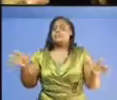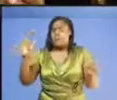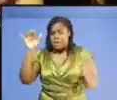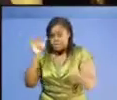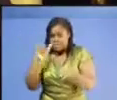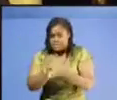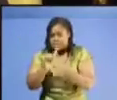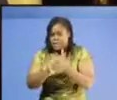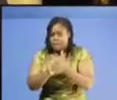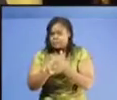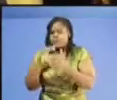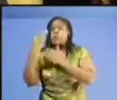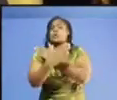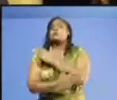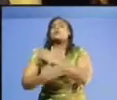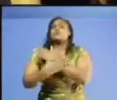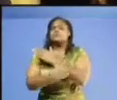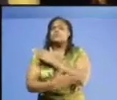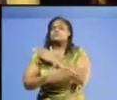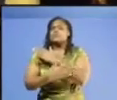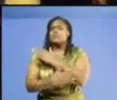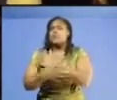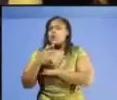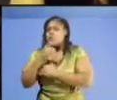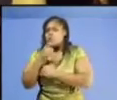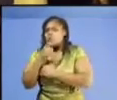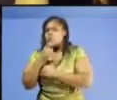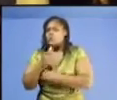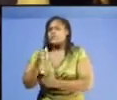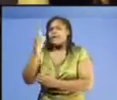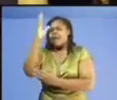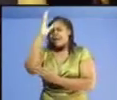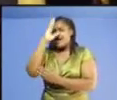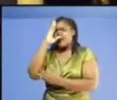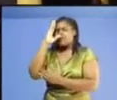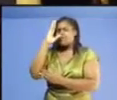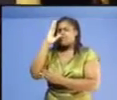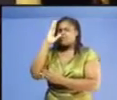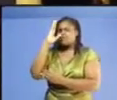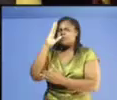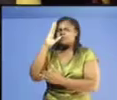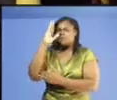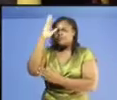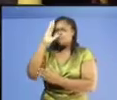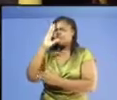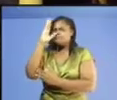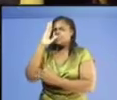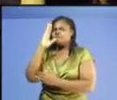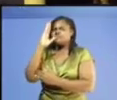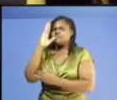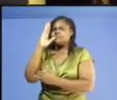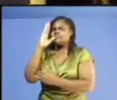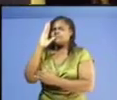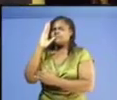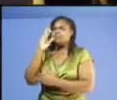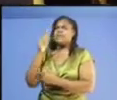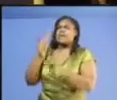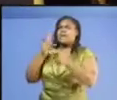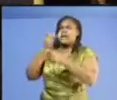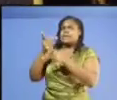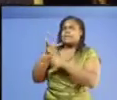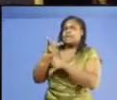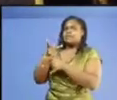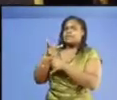that nation whose God is the Lord, and the